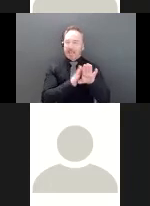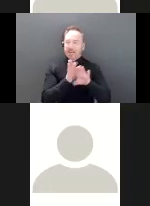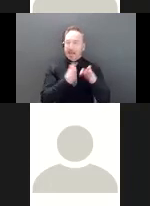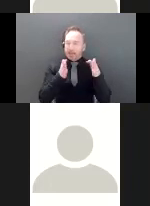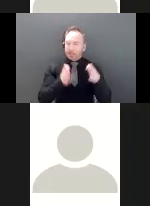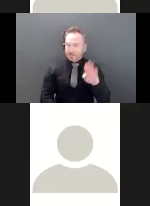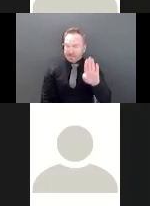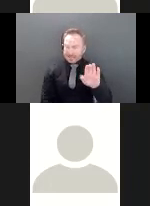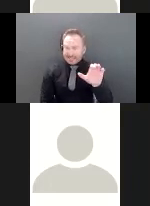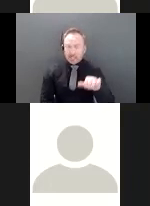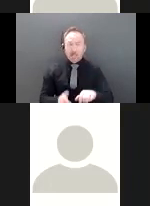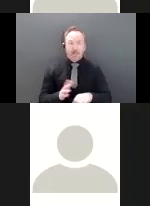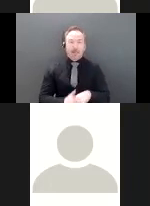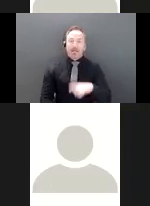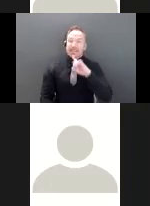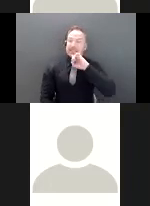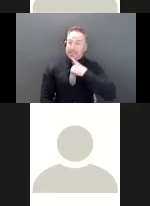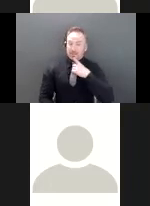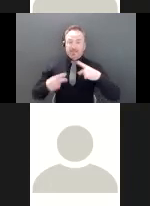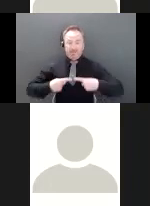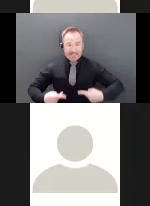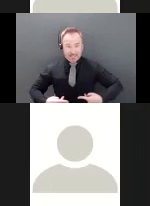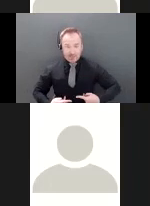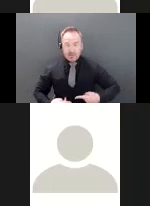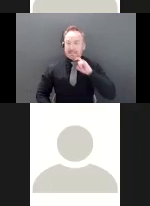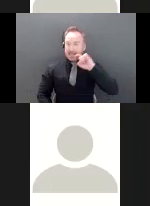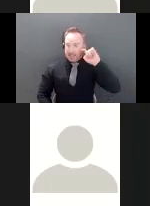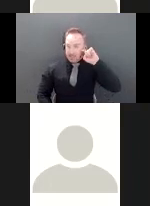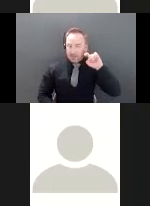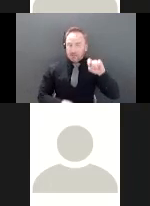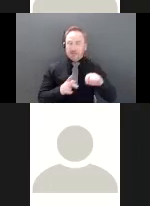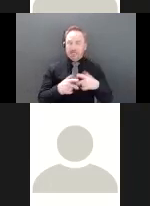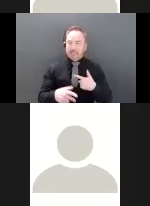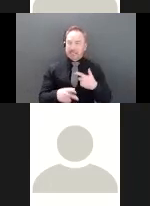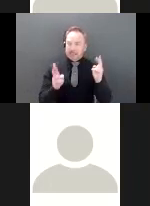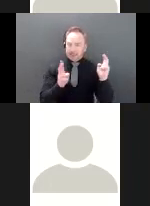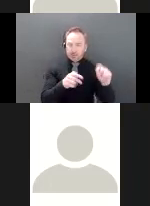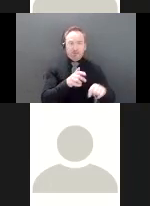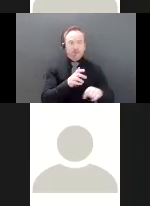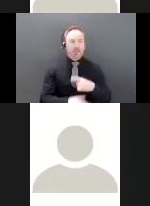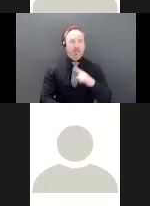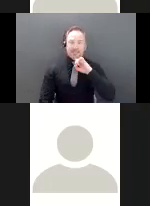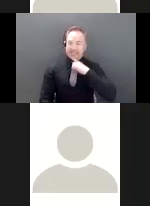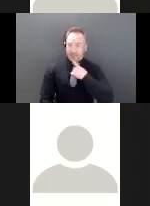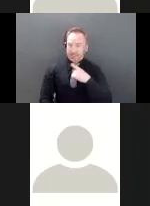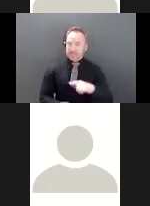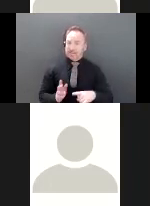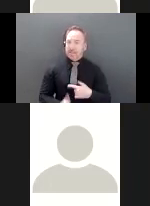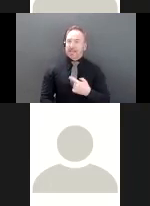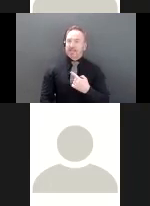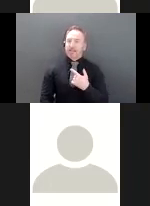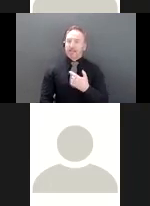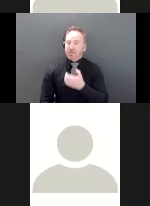sexual offenses, serious violent threats, ideations or intent, escalation of physical, sexual violence